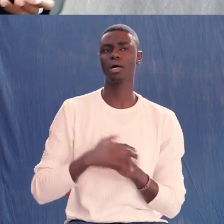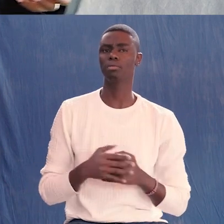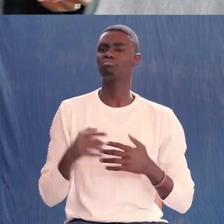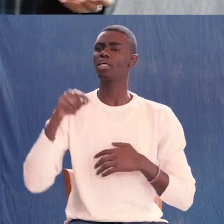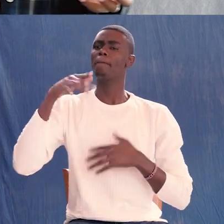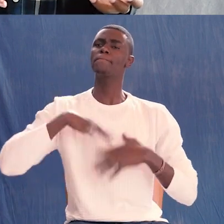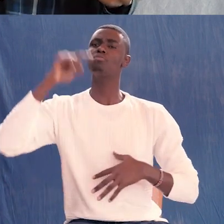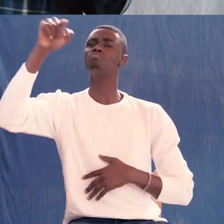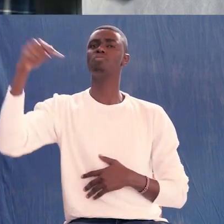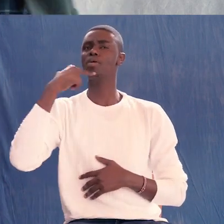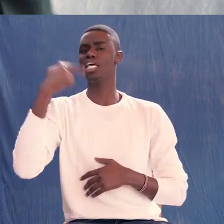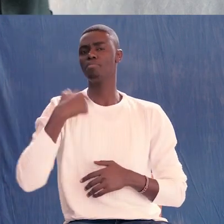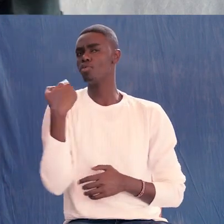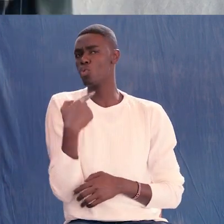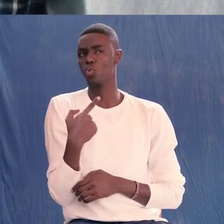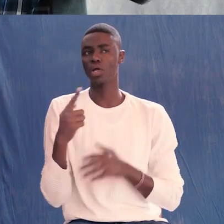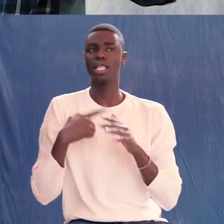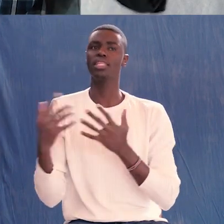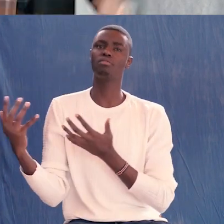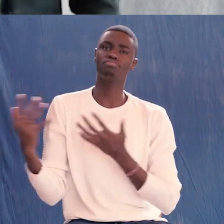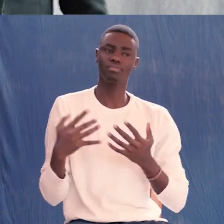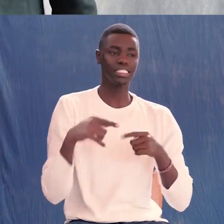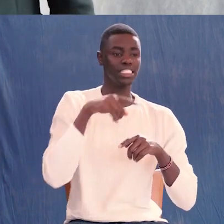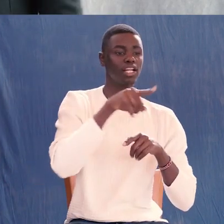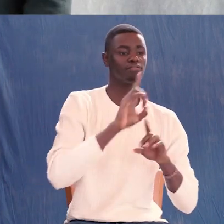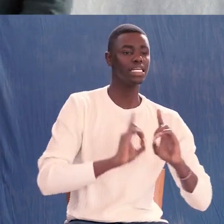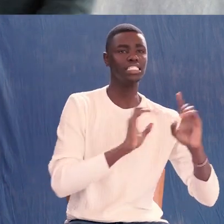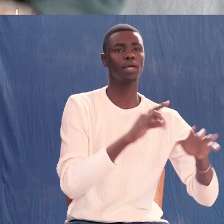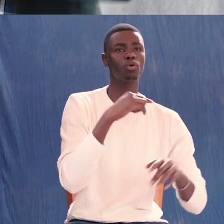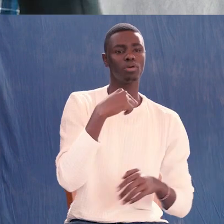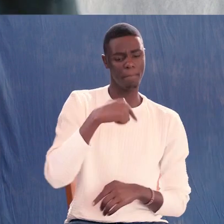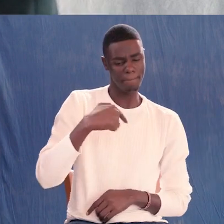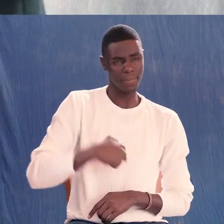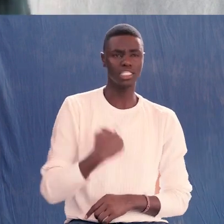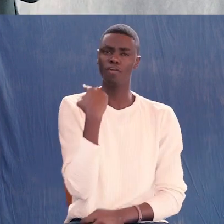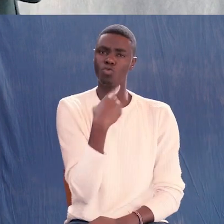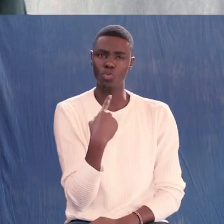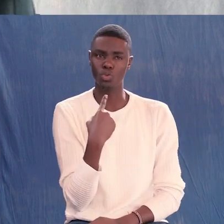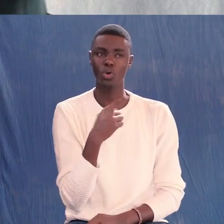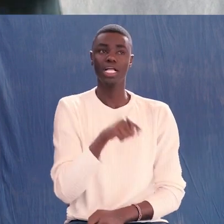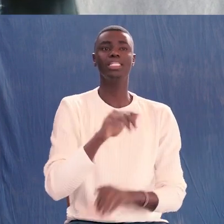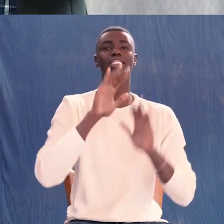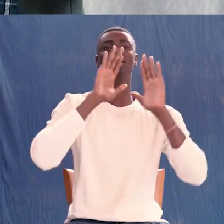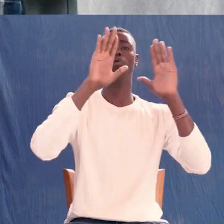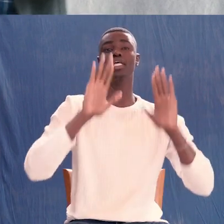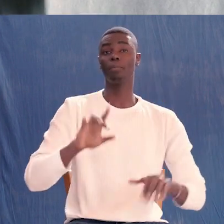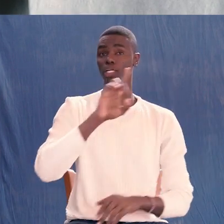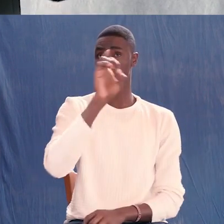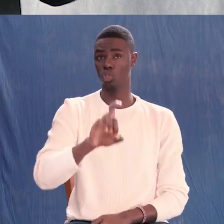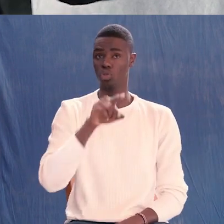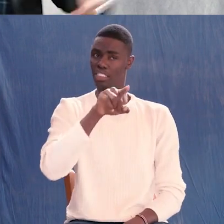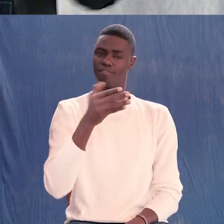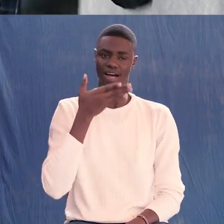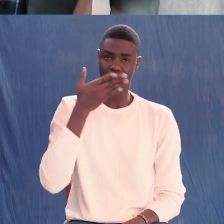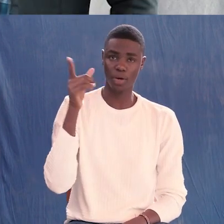say I am? And then he brings it to them, Who do you say I am? And this is the most important question that you will ever